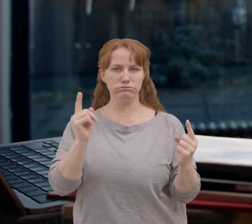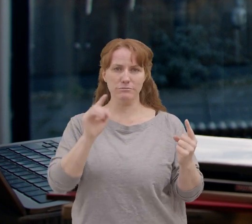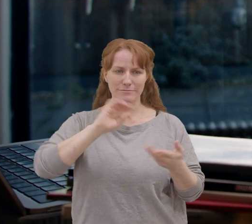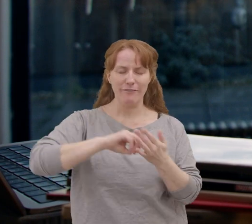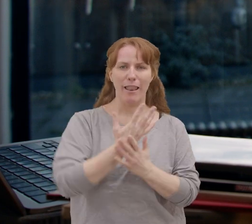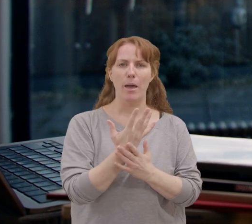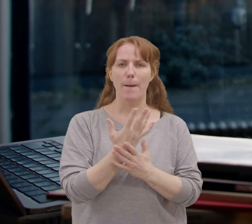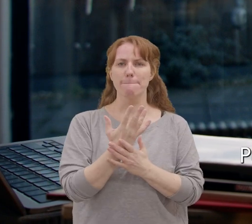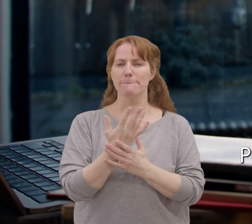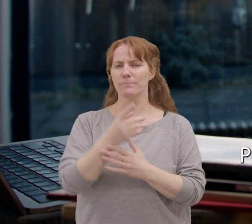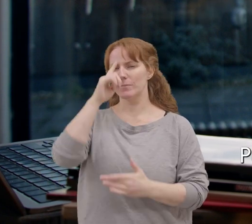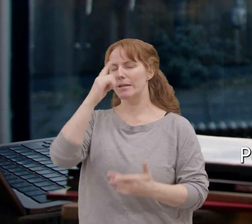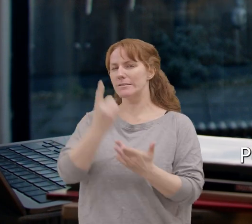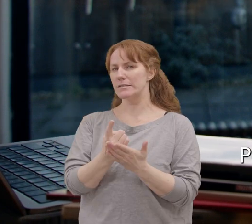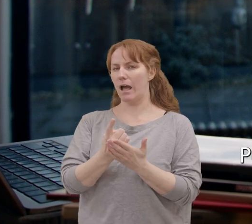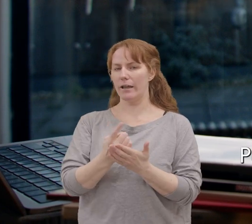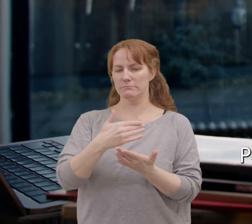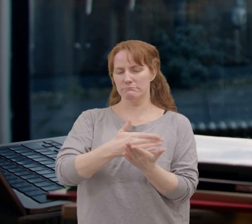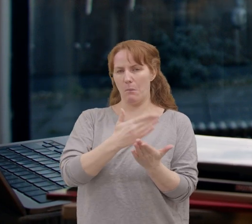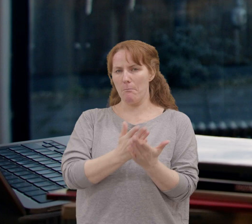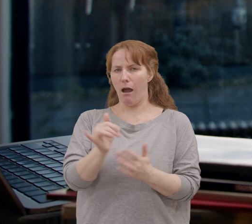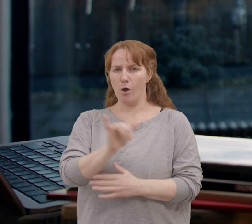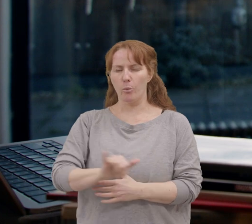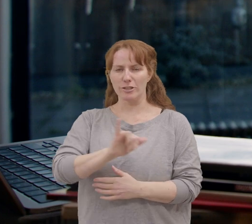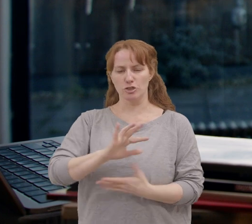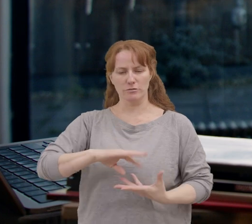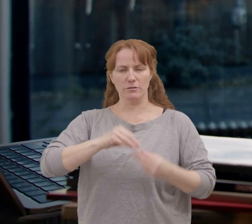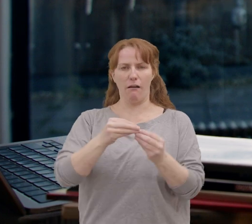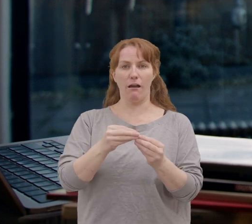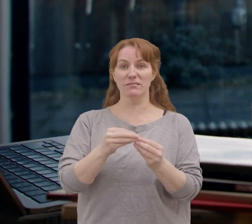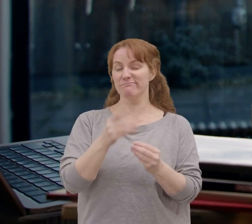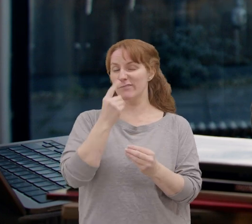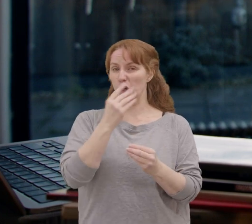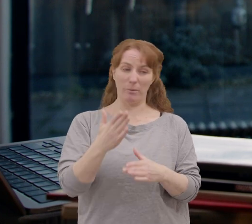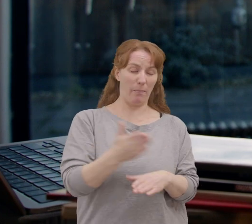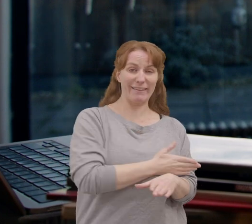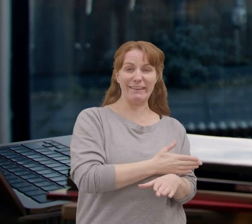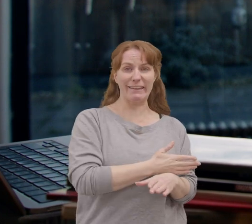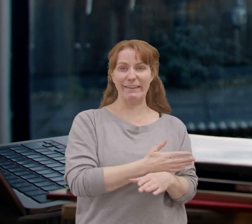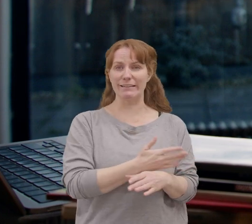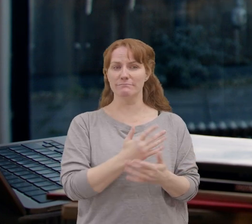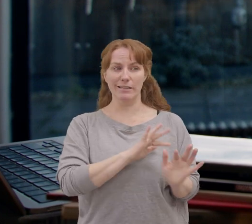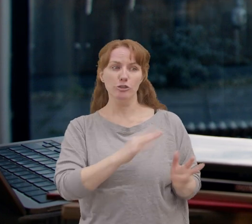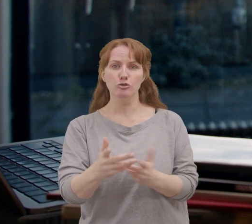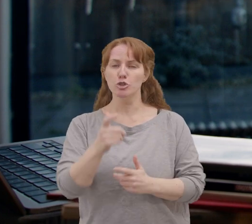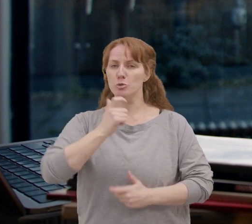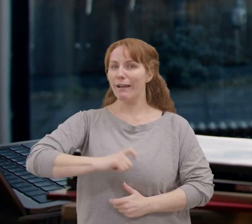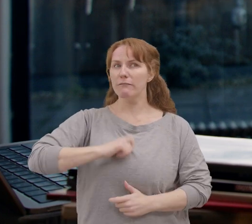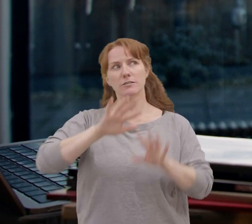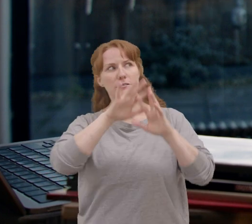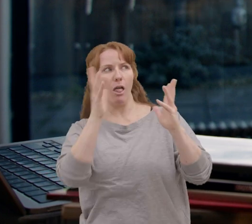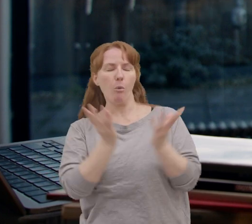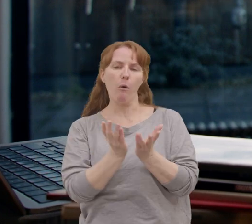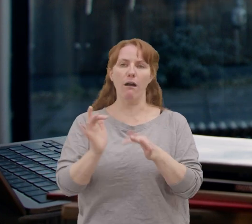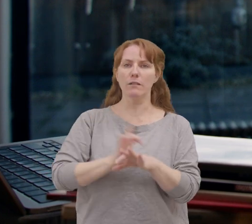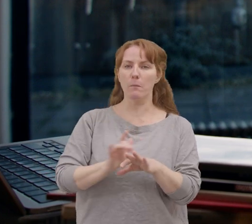story you're going to tell. Perhaps you haven't done any writing yet, or not that you're happy with, so you're going to start at the beginning. You're introducing your characters and the